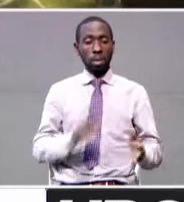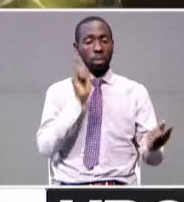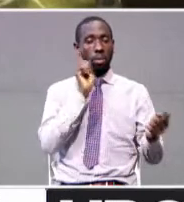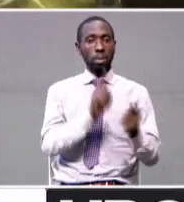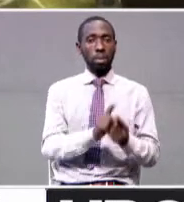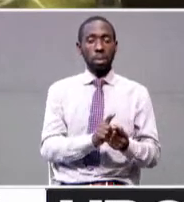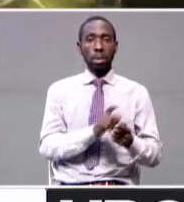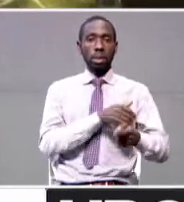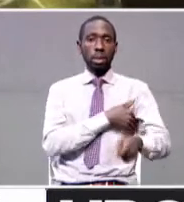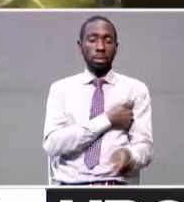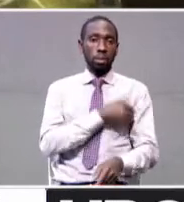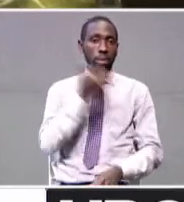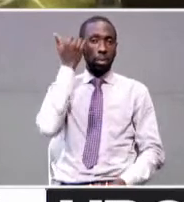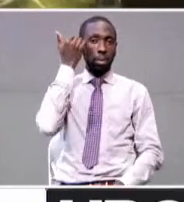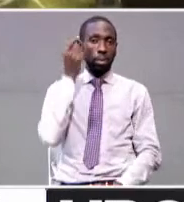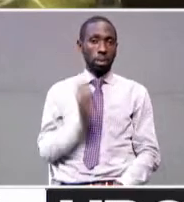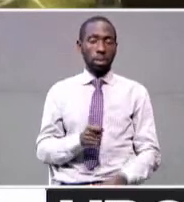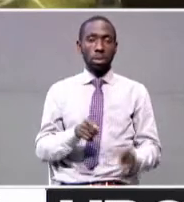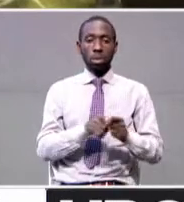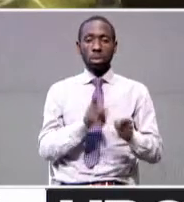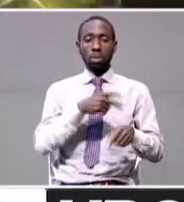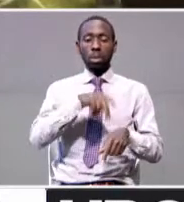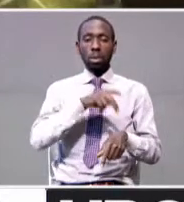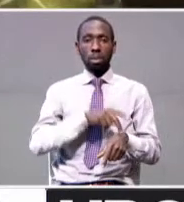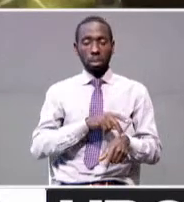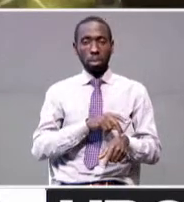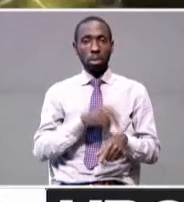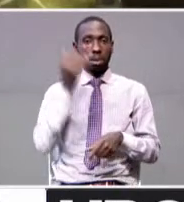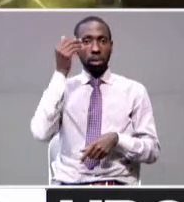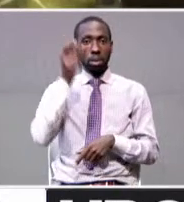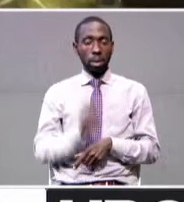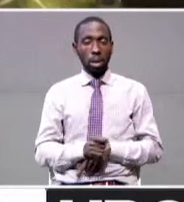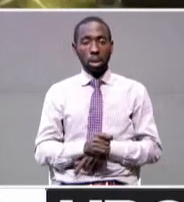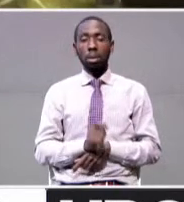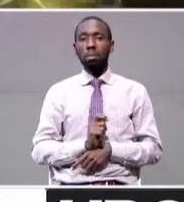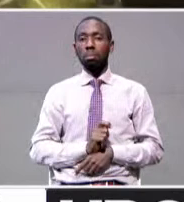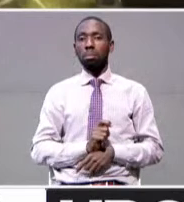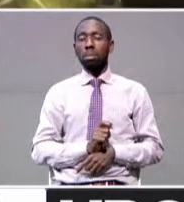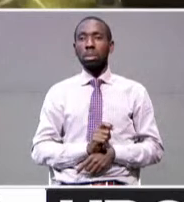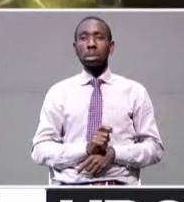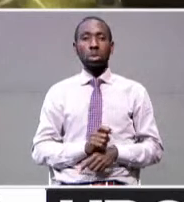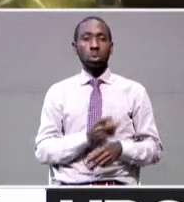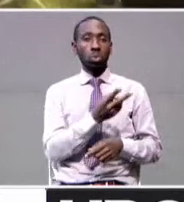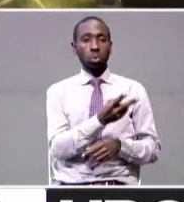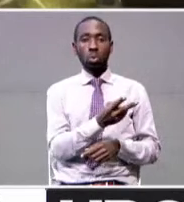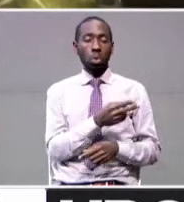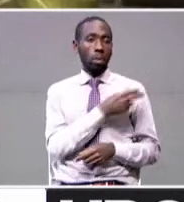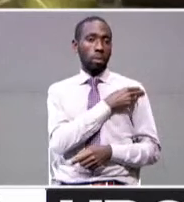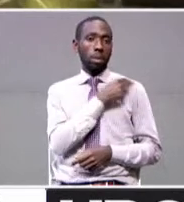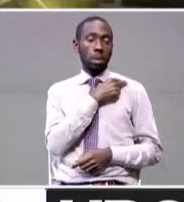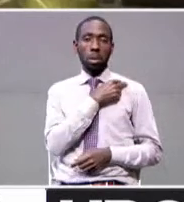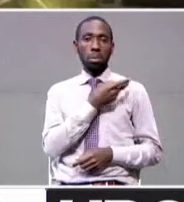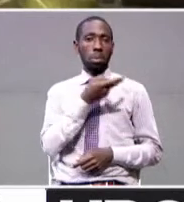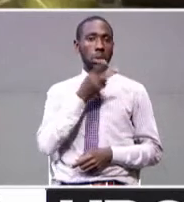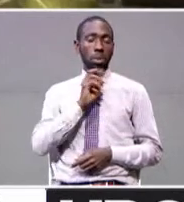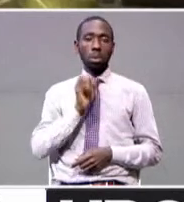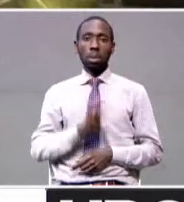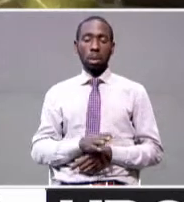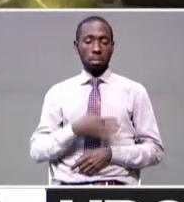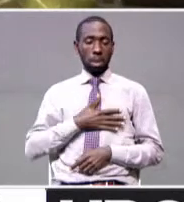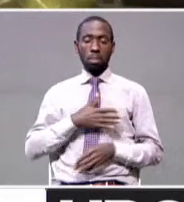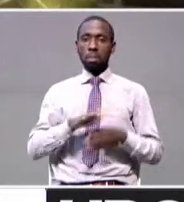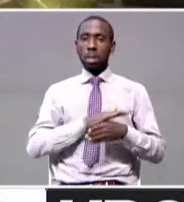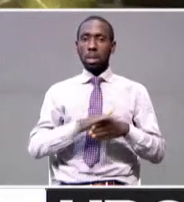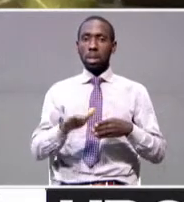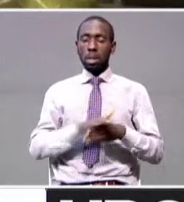to the Chief Justice and the Principal Judge over this matter. The two officers did not respond to my plea. It's not my business